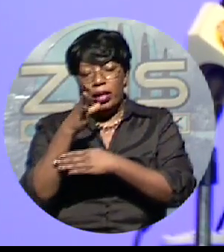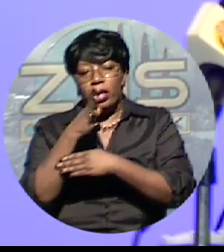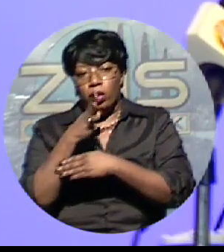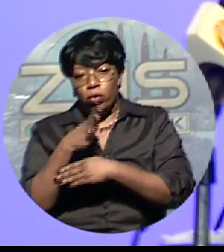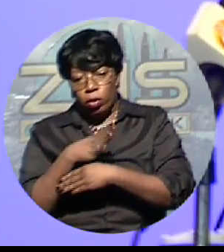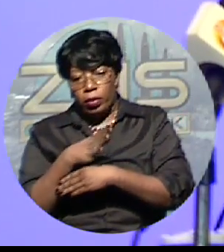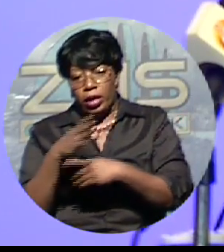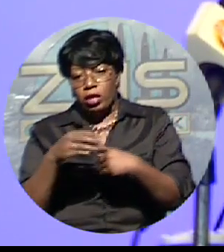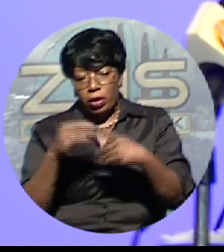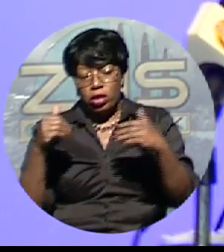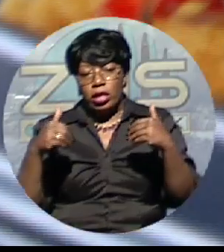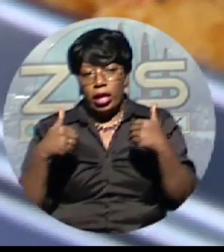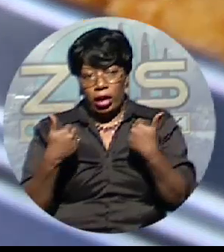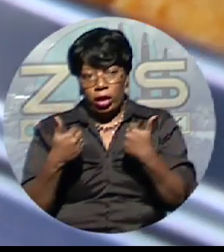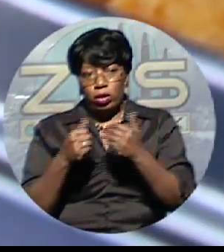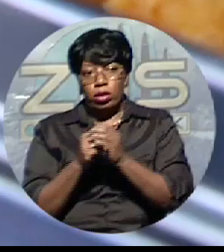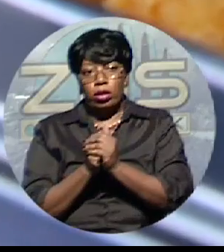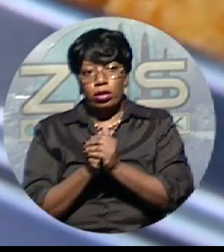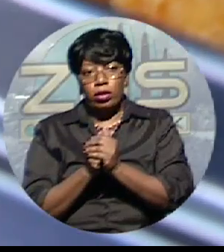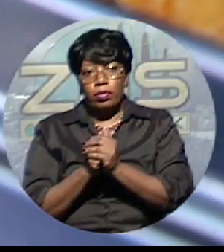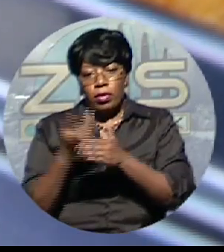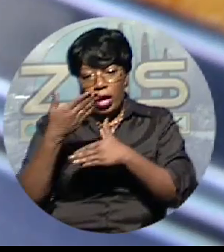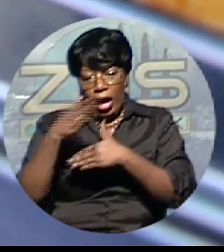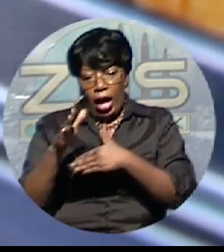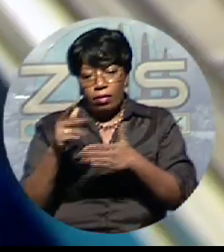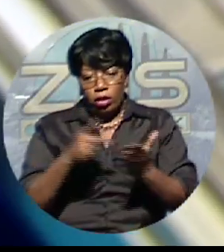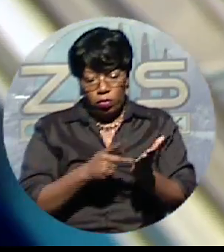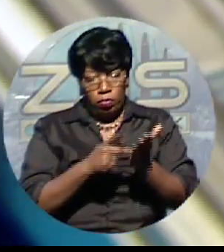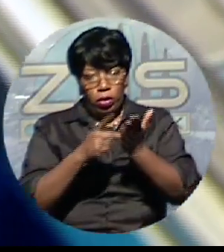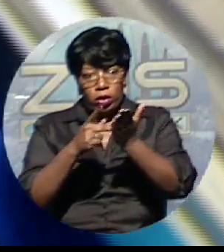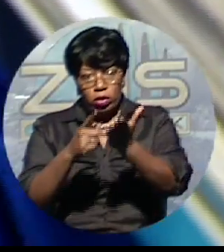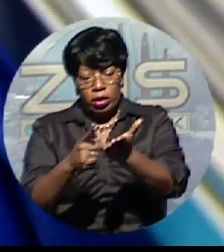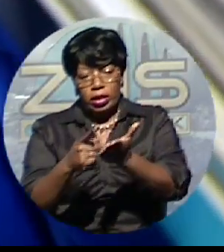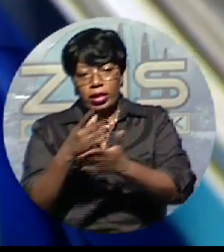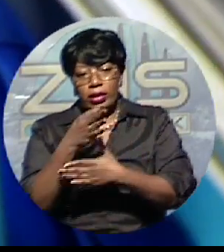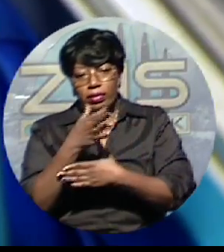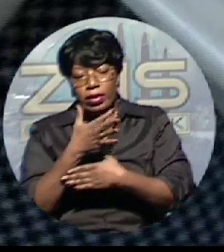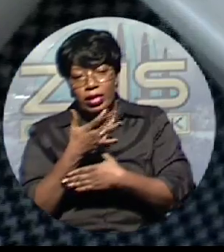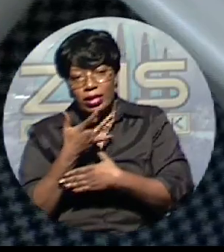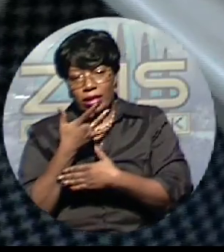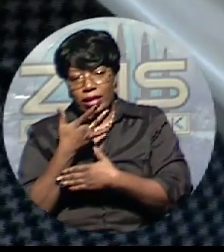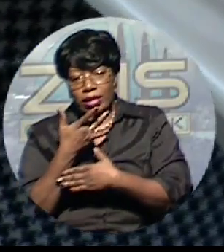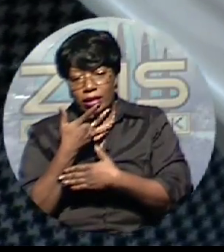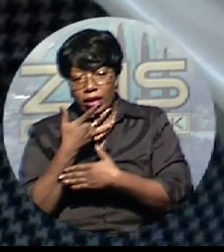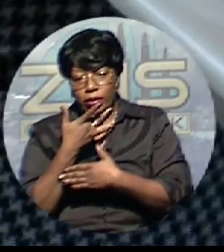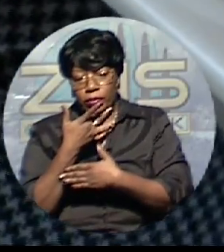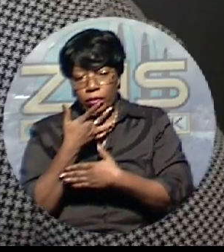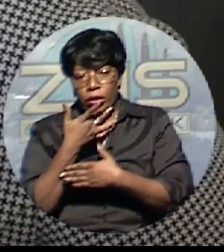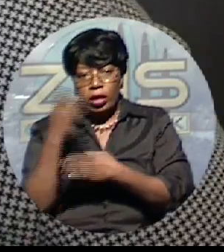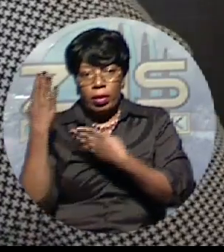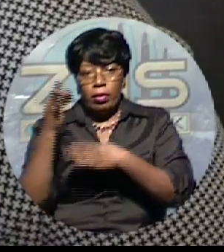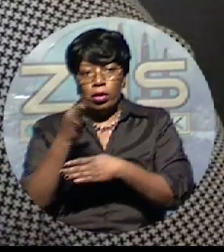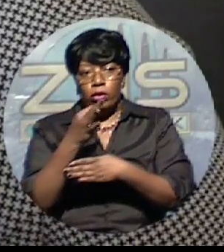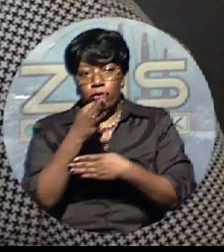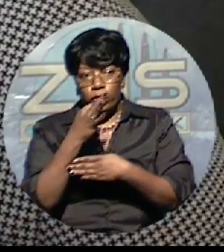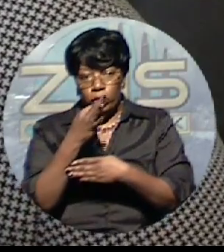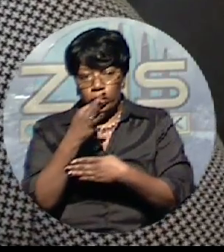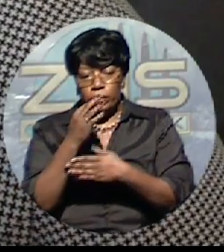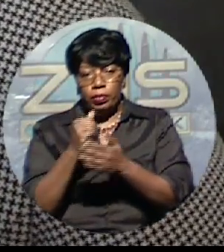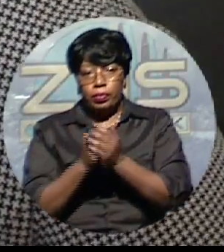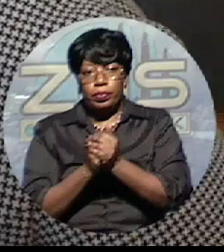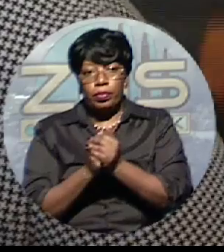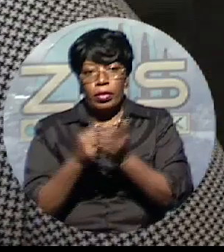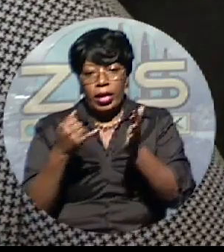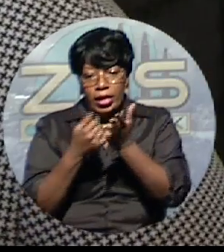particularly youngsters. Following the presentation, samples of the Bahamian cuisine that could be served from the pavilion was available for tasting.